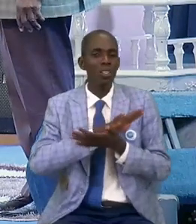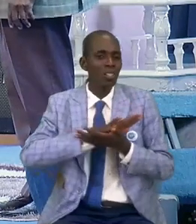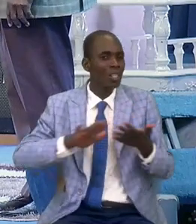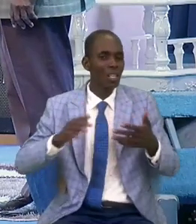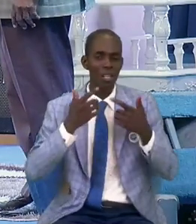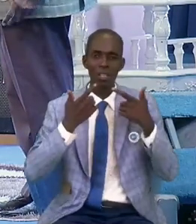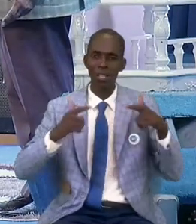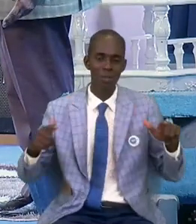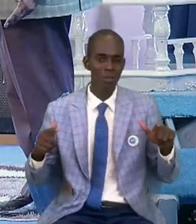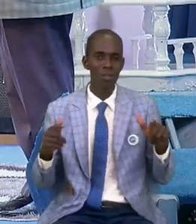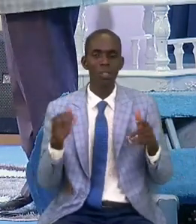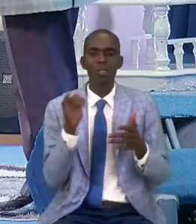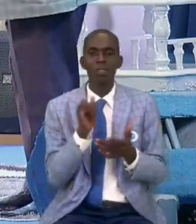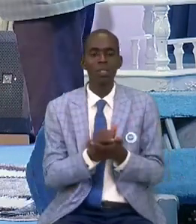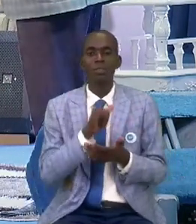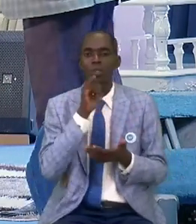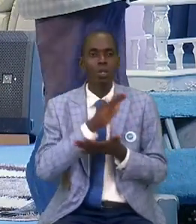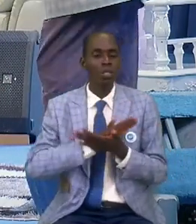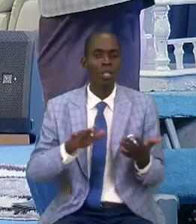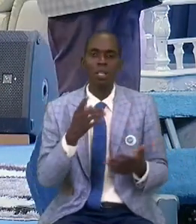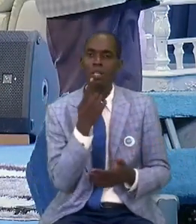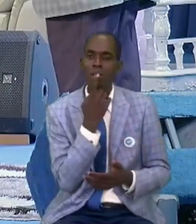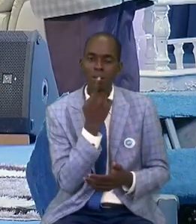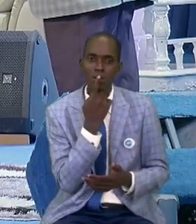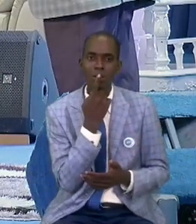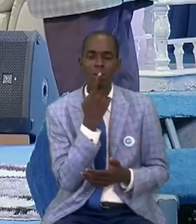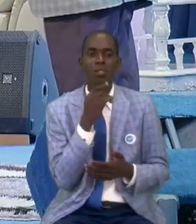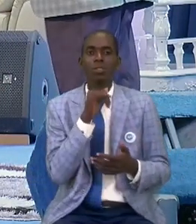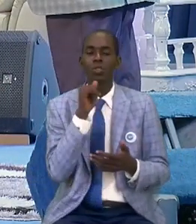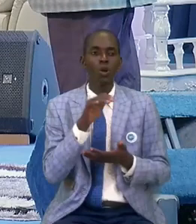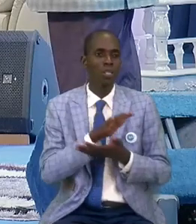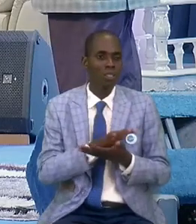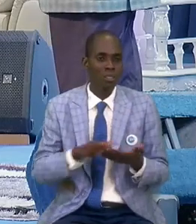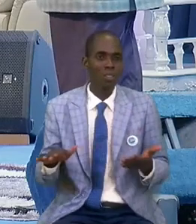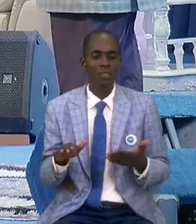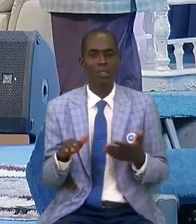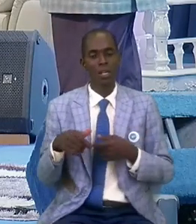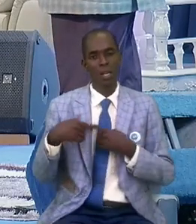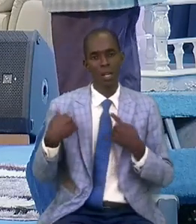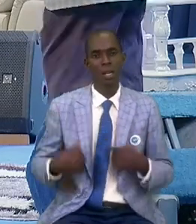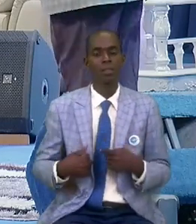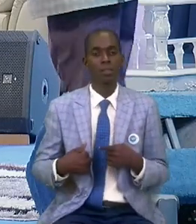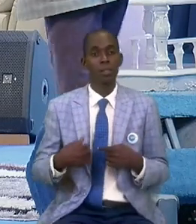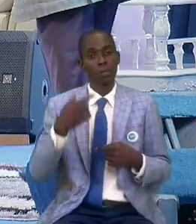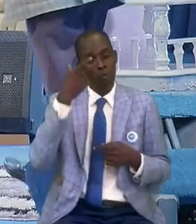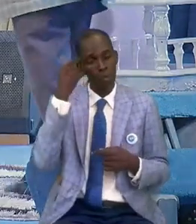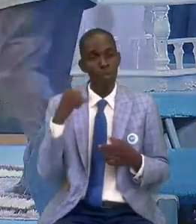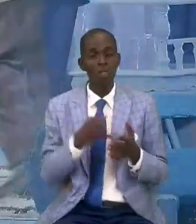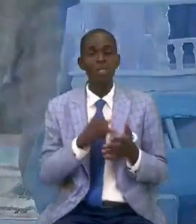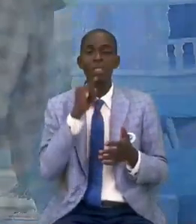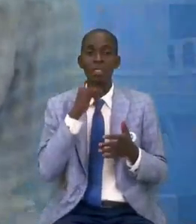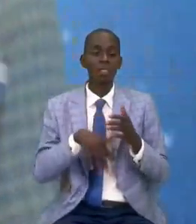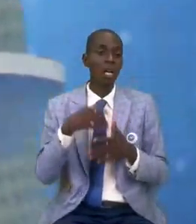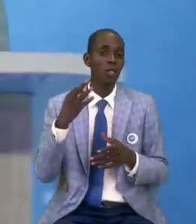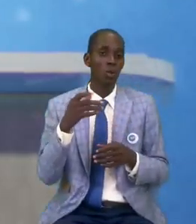unclean heart. Because it is out of the heart the mouth speaks. You know, the